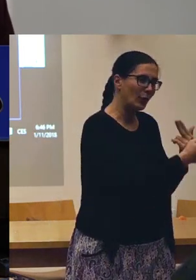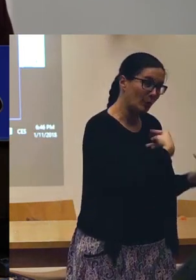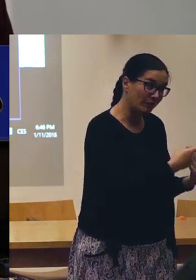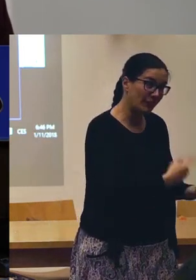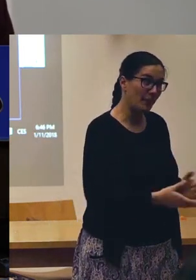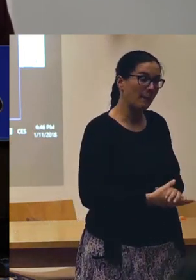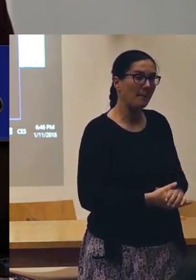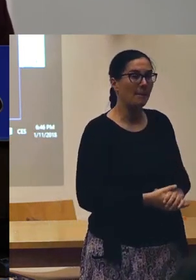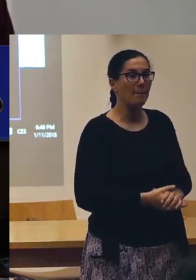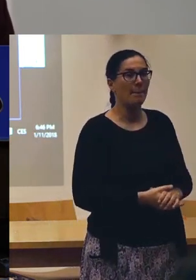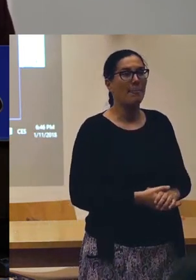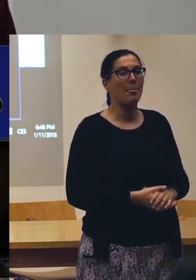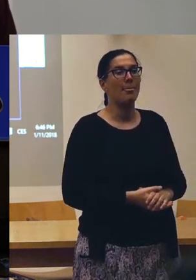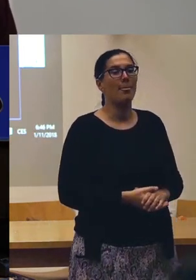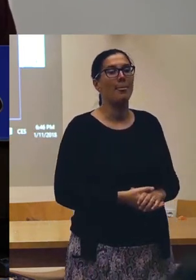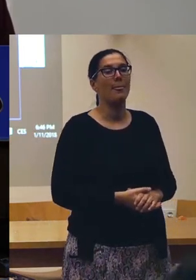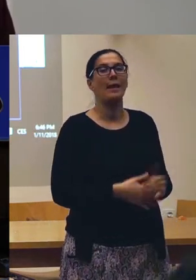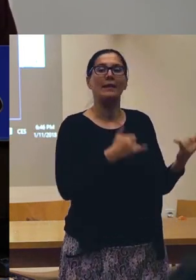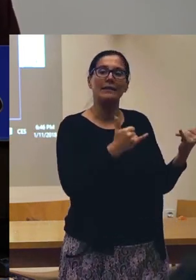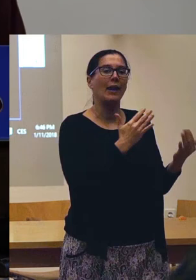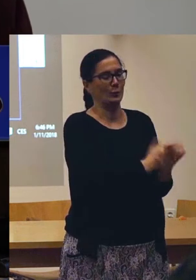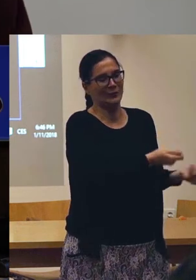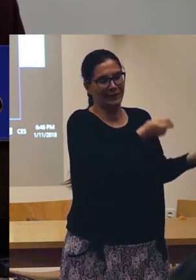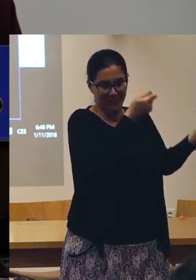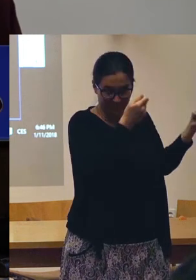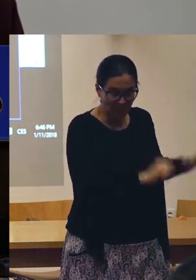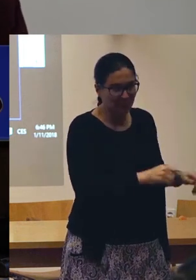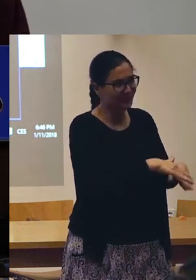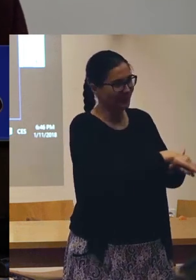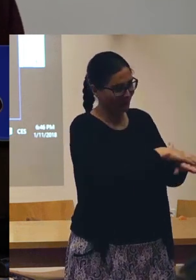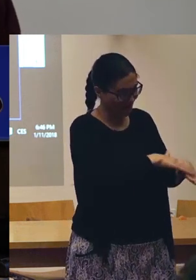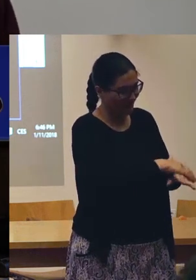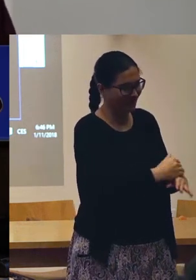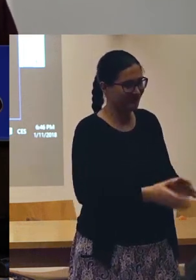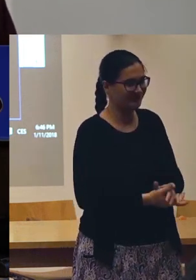answers. And I'm now switching you off. So sorry for that.